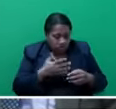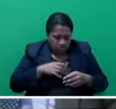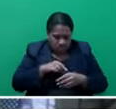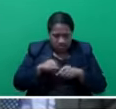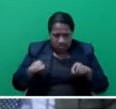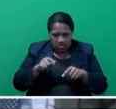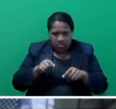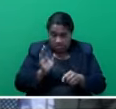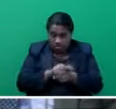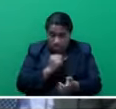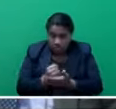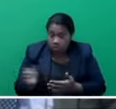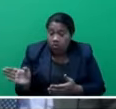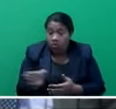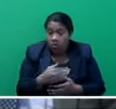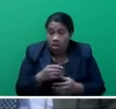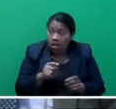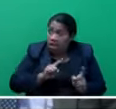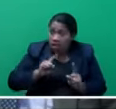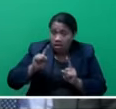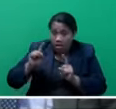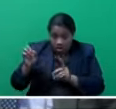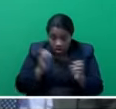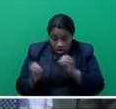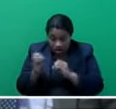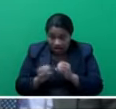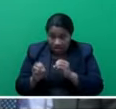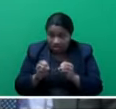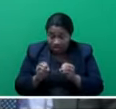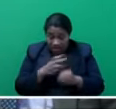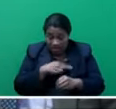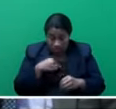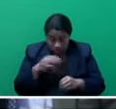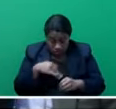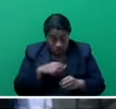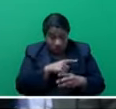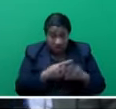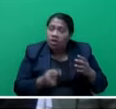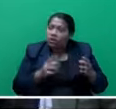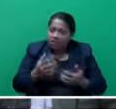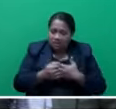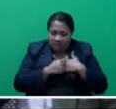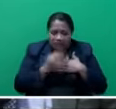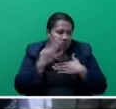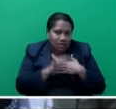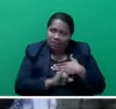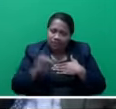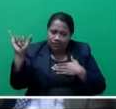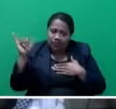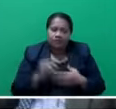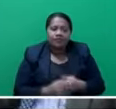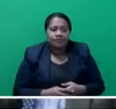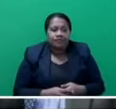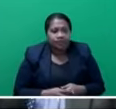transfers organized by the ministry are safe and efficient given the many challenges brought on by the global pandemic. For patients who for various reasons